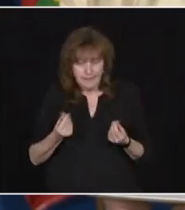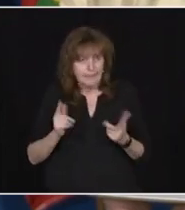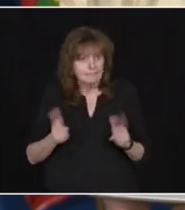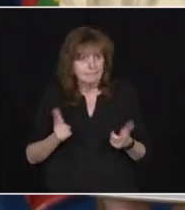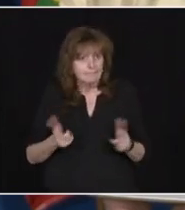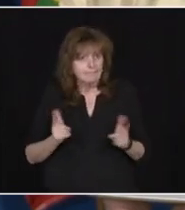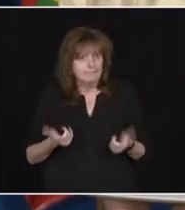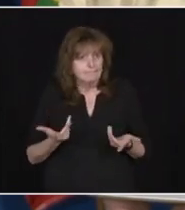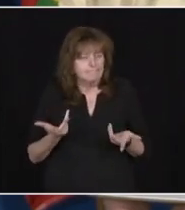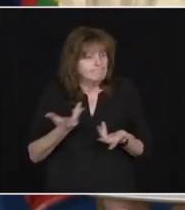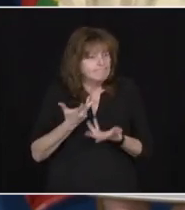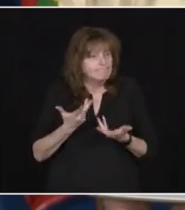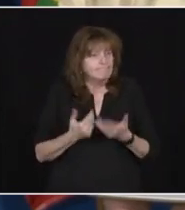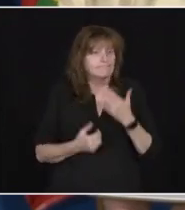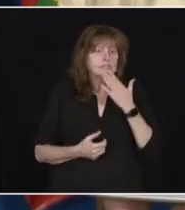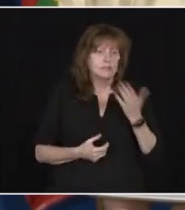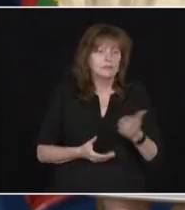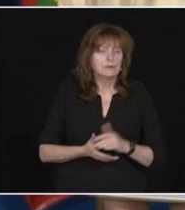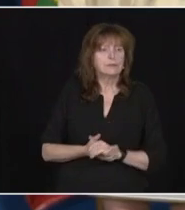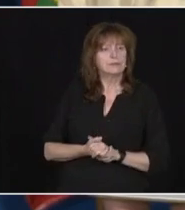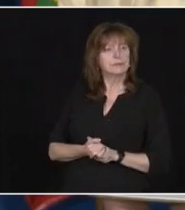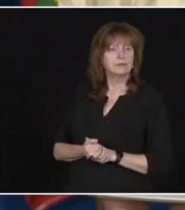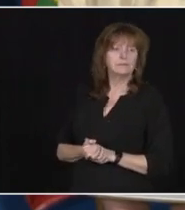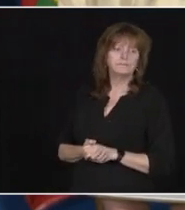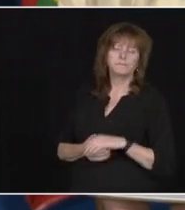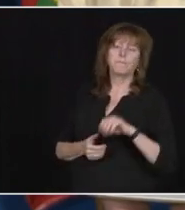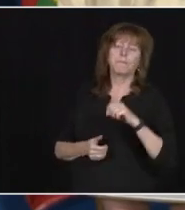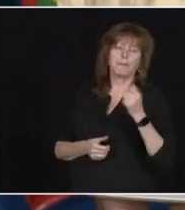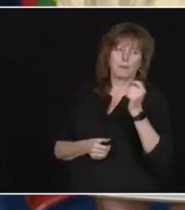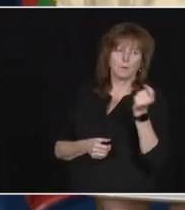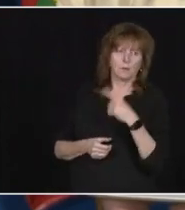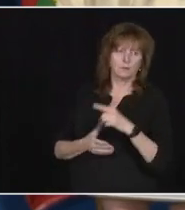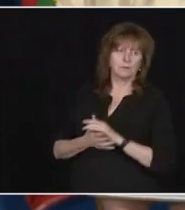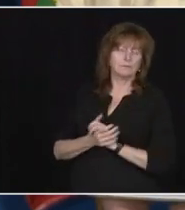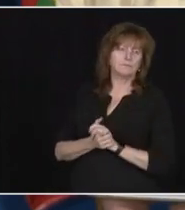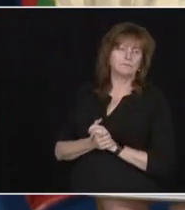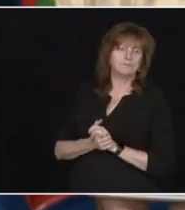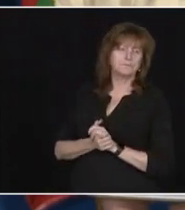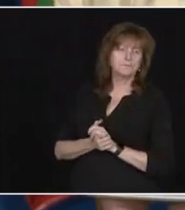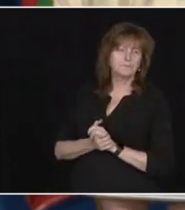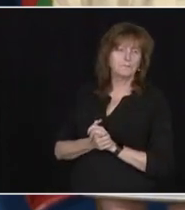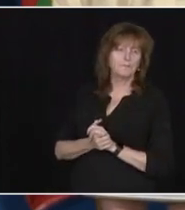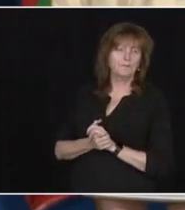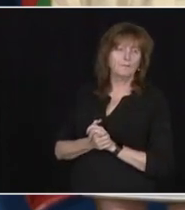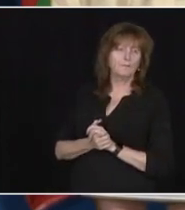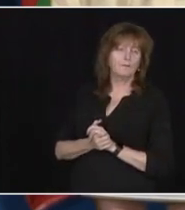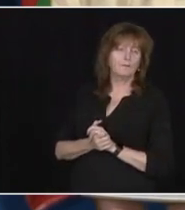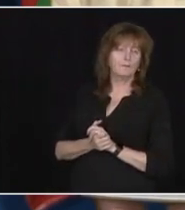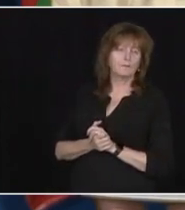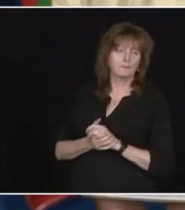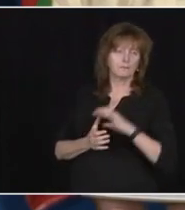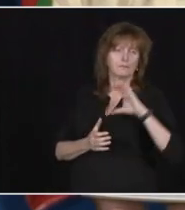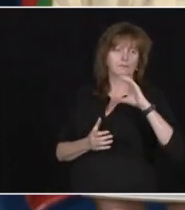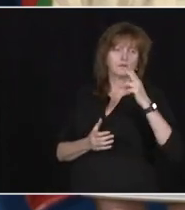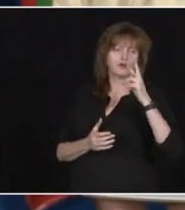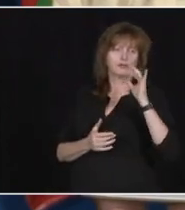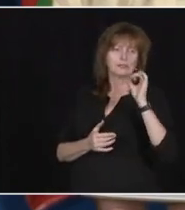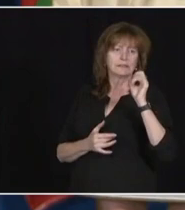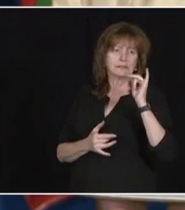you. Next question. Your next question comes from Christina Tenaglia with CP24. Please go